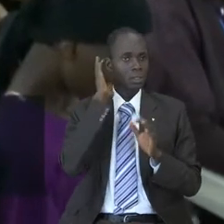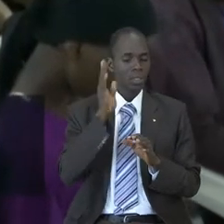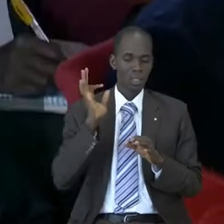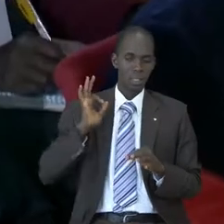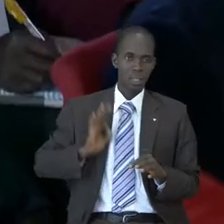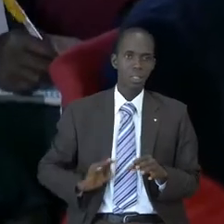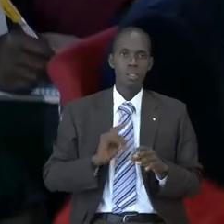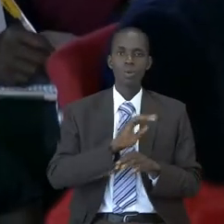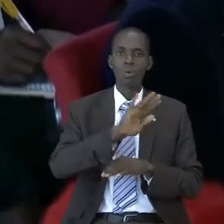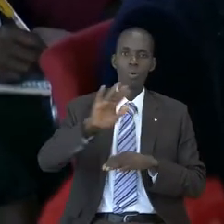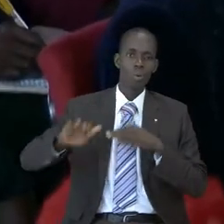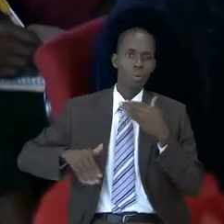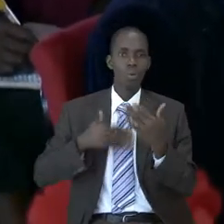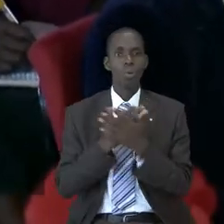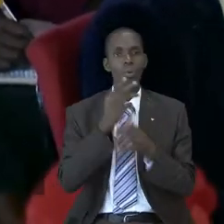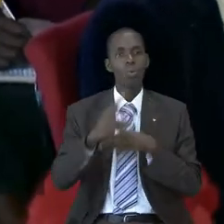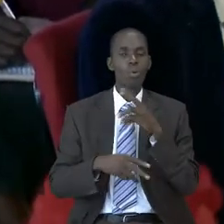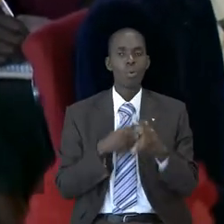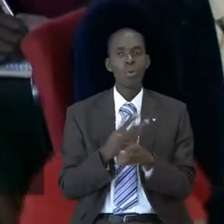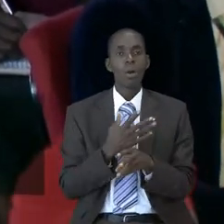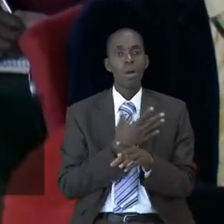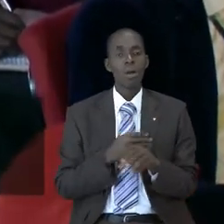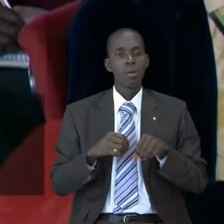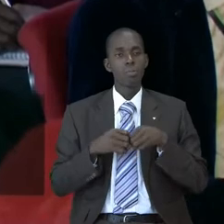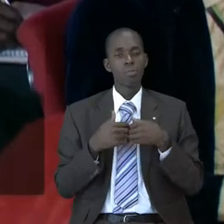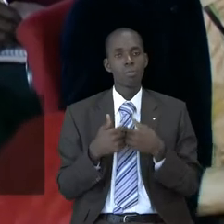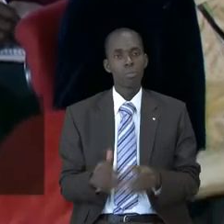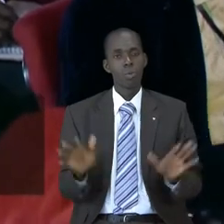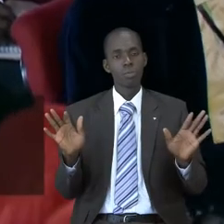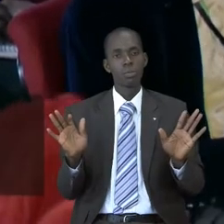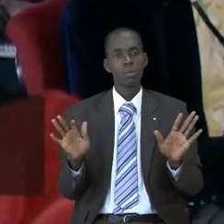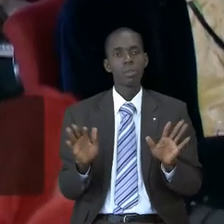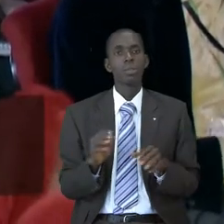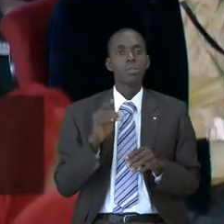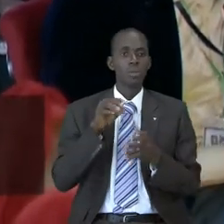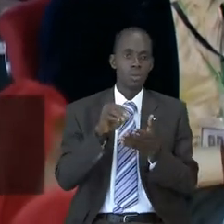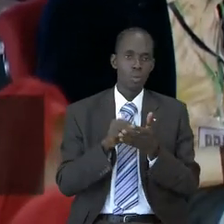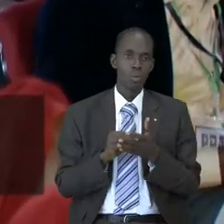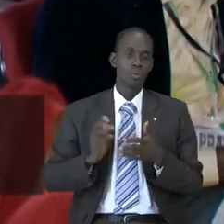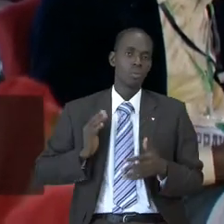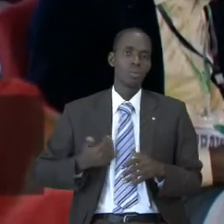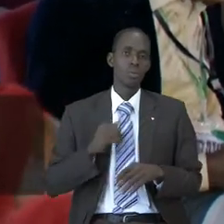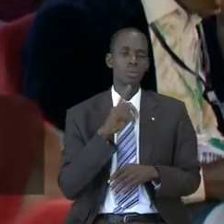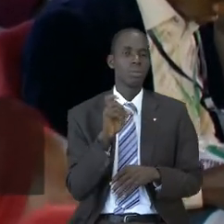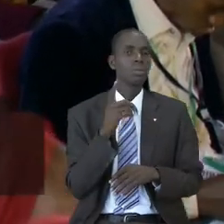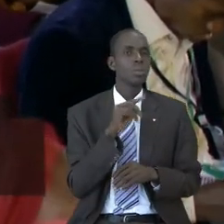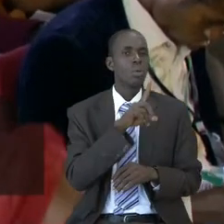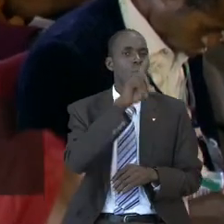if he shall gain the whole world and lose his own soul? The